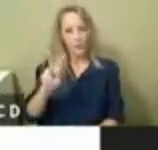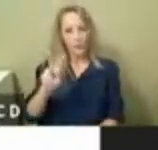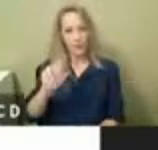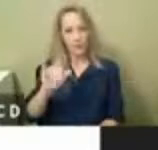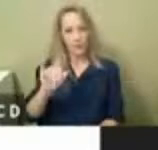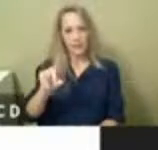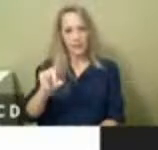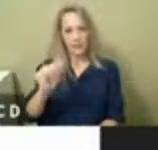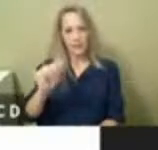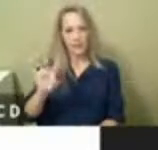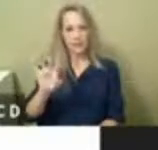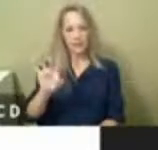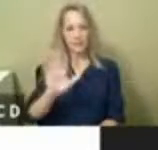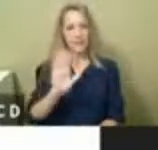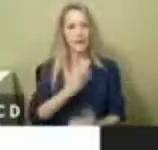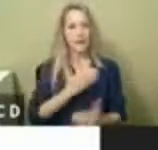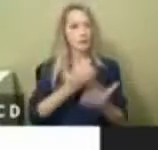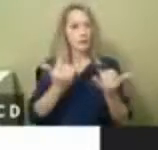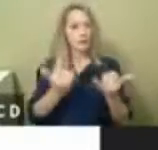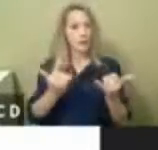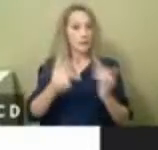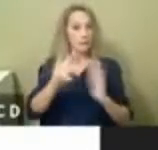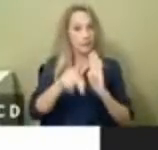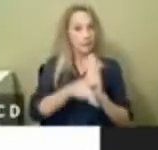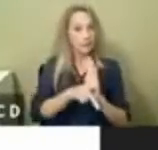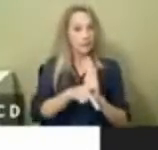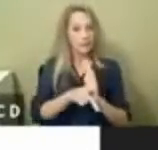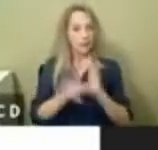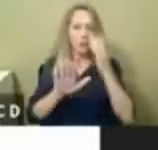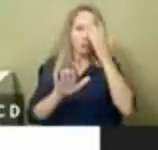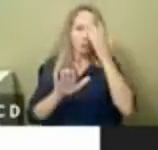So here are our current policies in place. Sorry.